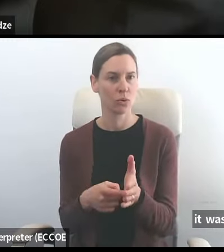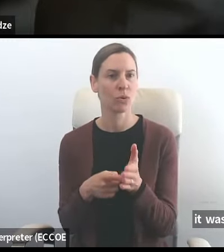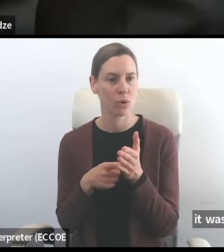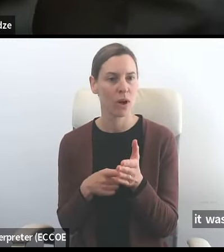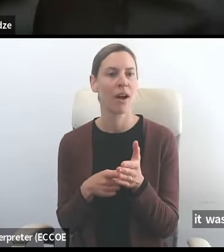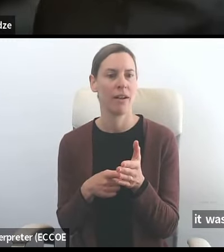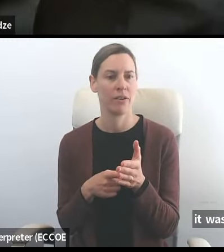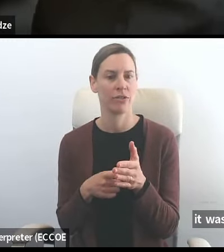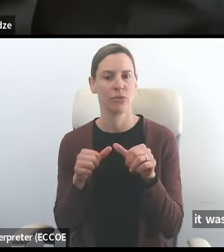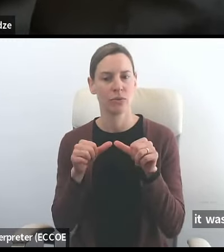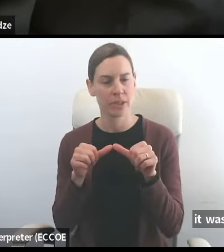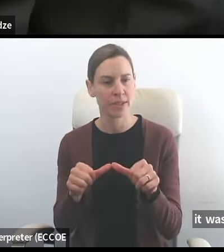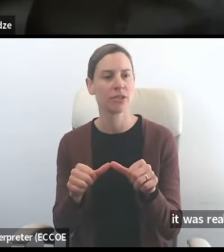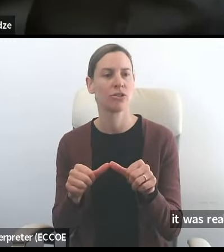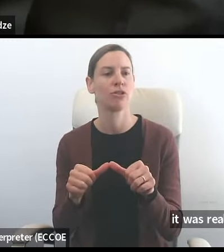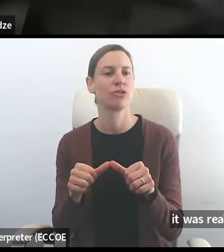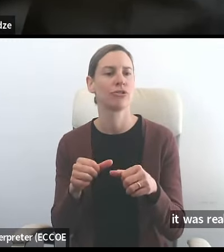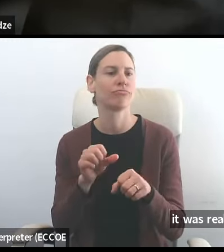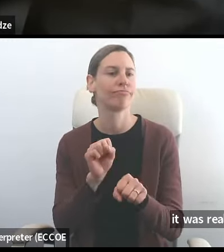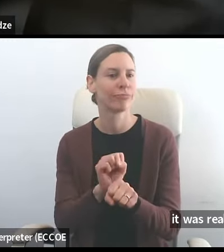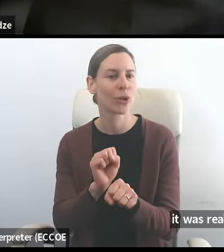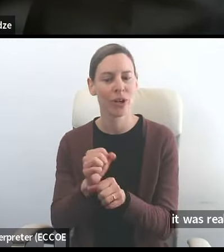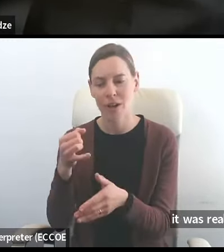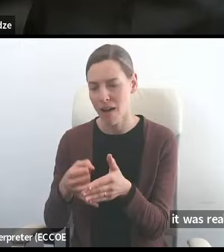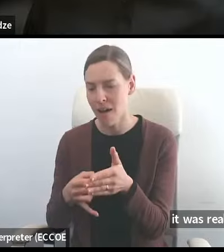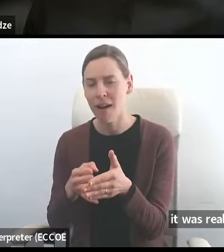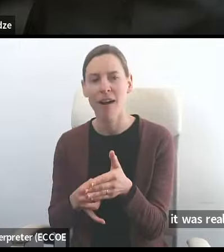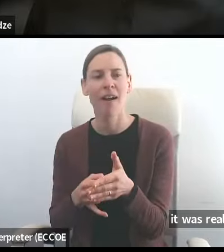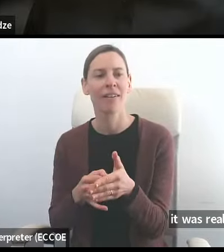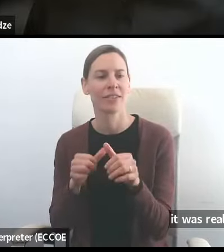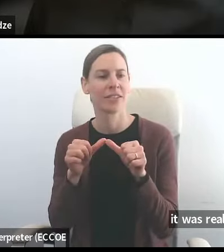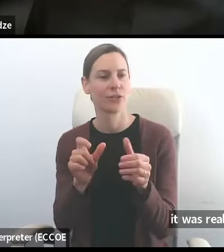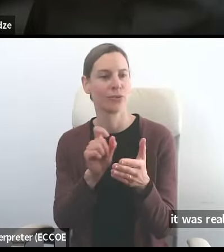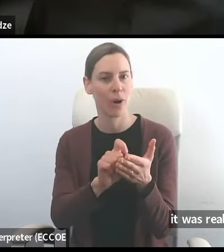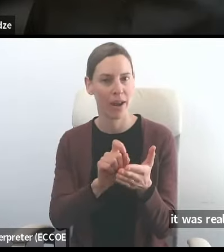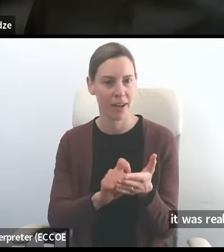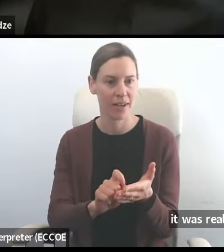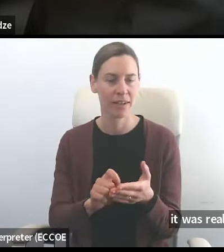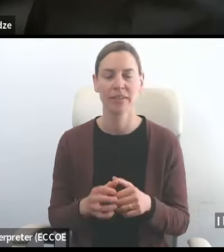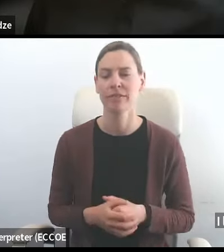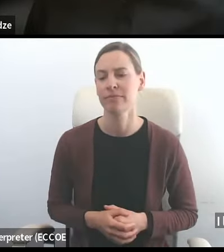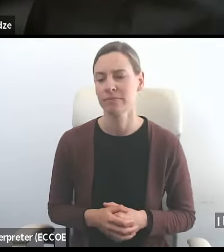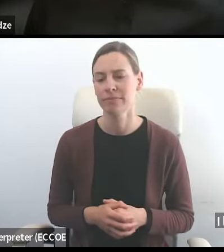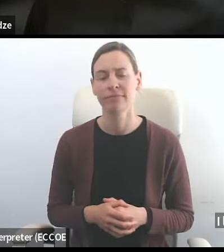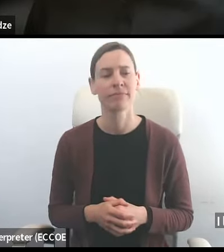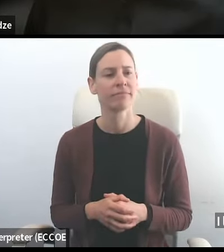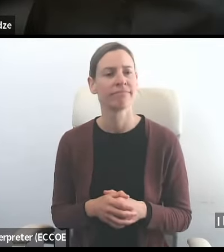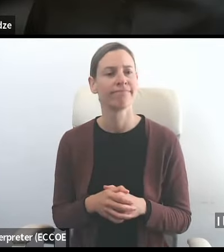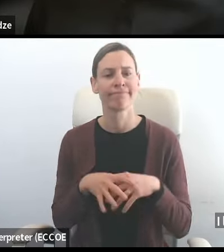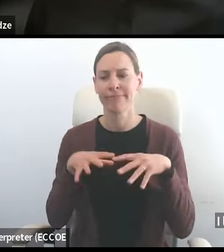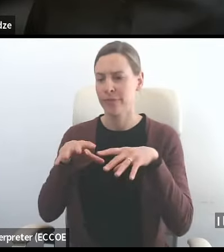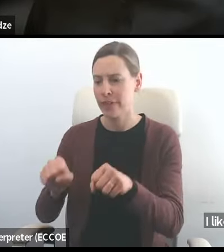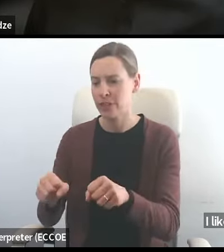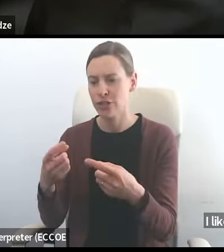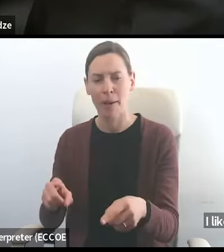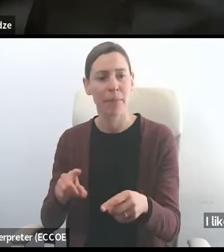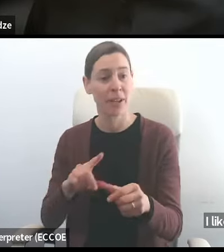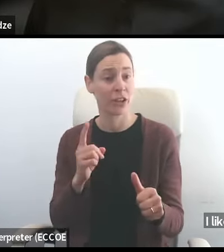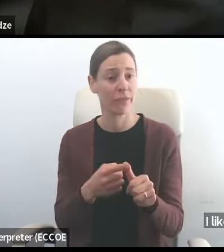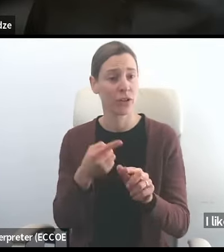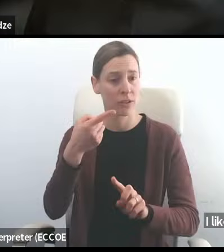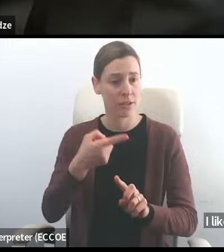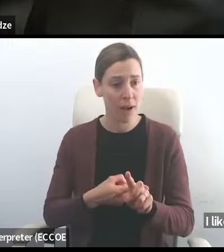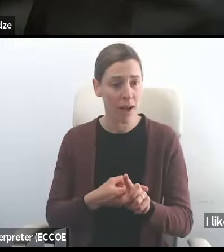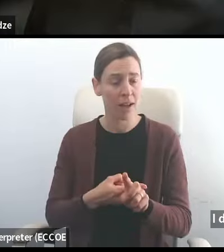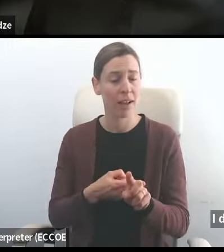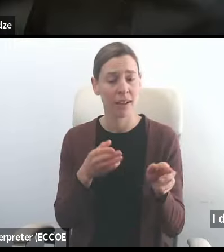make art, to write. I, like, for the first month of the invasion, I didn't make art. I just wrote